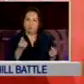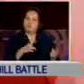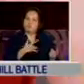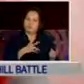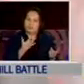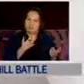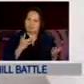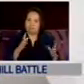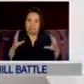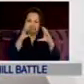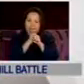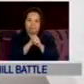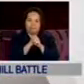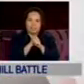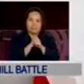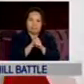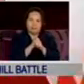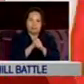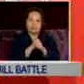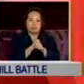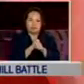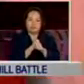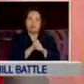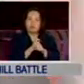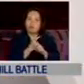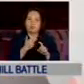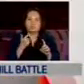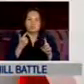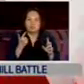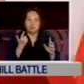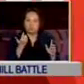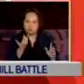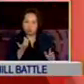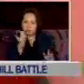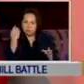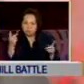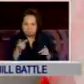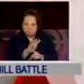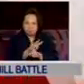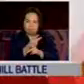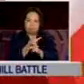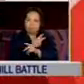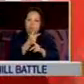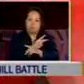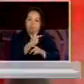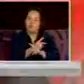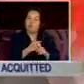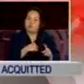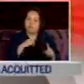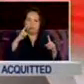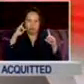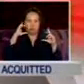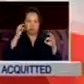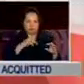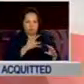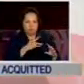down to the degree of the unintentional miscalculation, and logic dictates that we